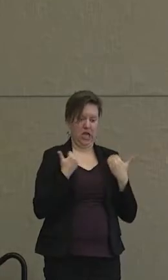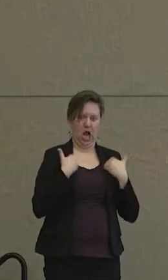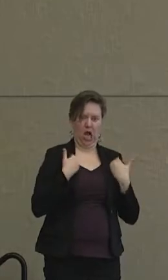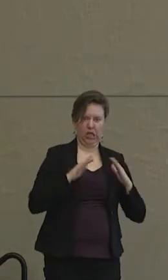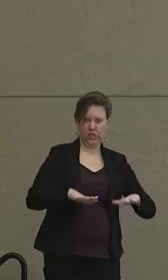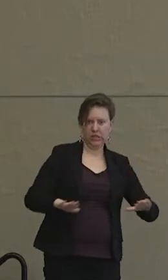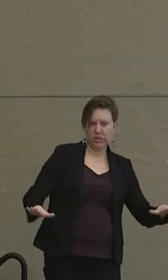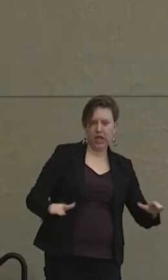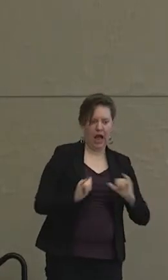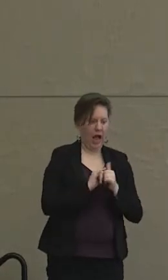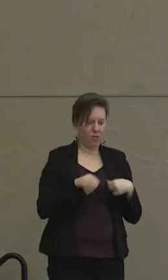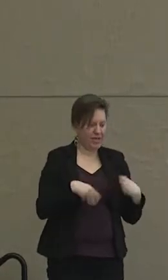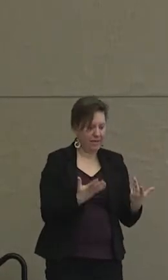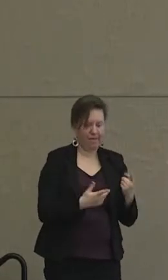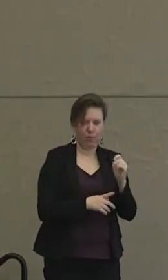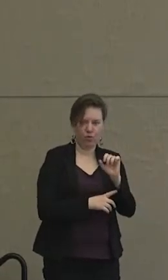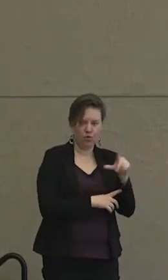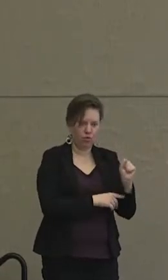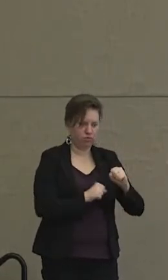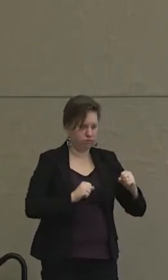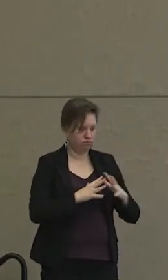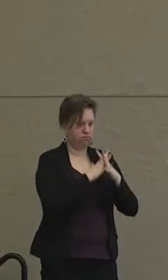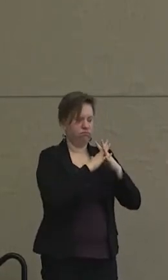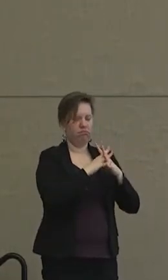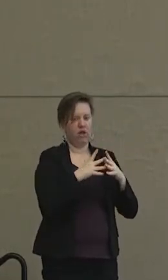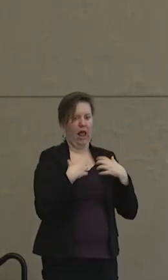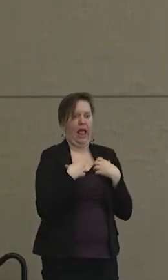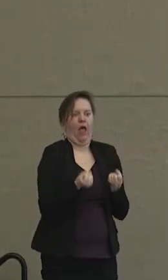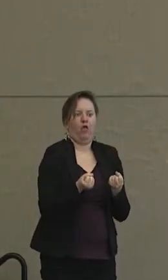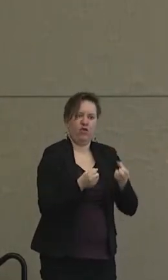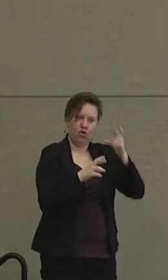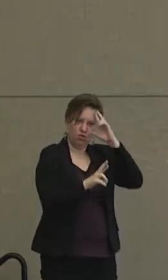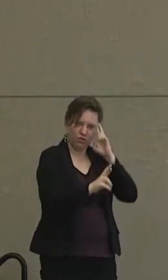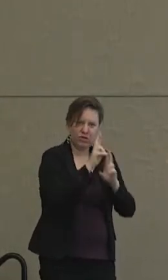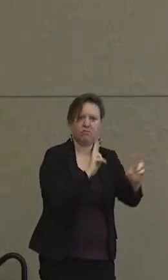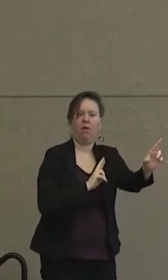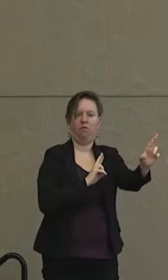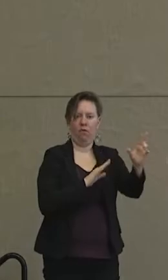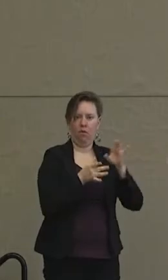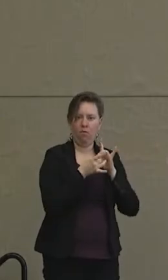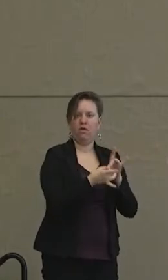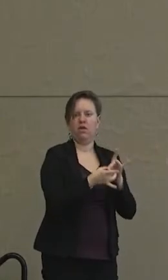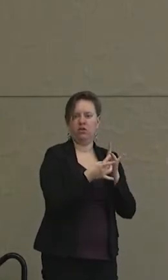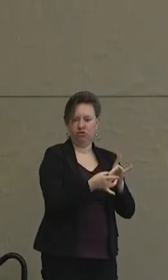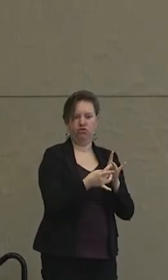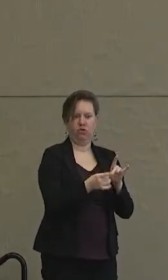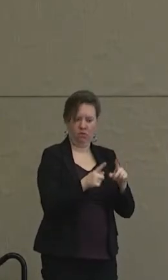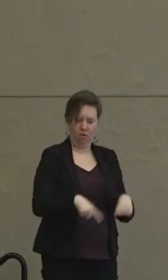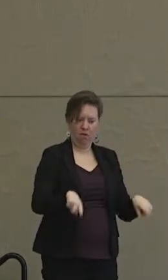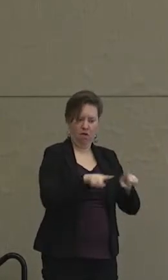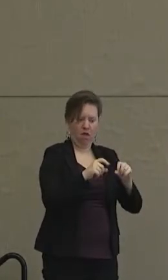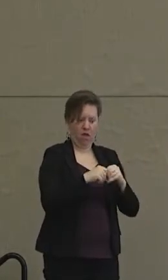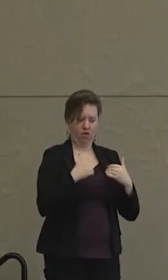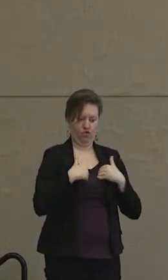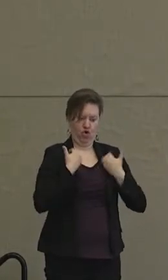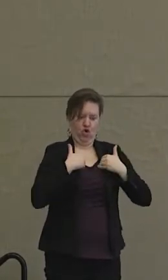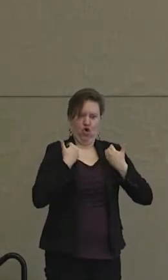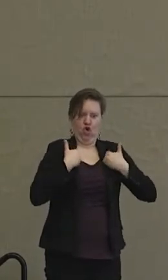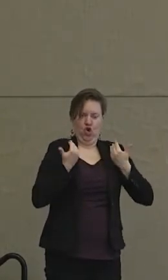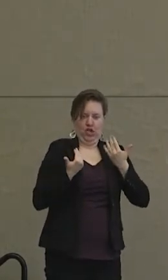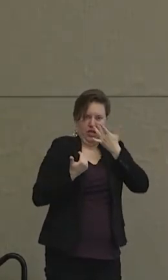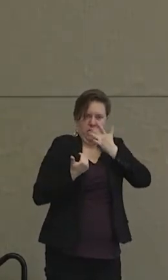You know, how do we give them the tools to form healthy, respectful relationships in those